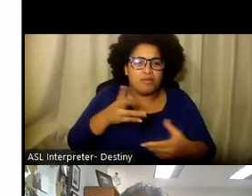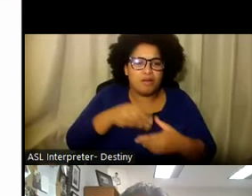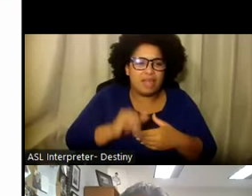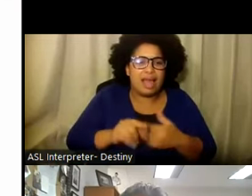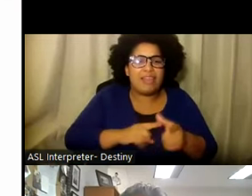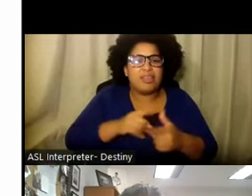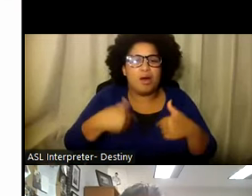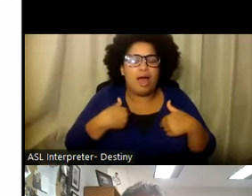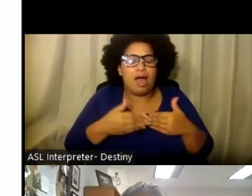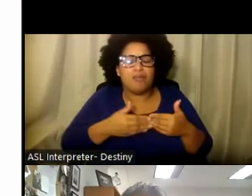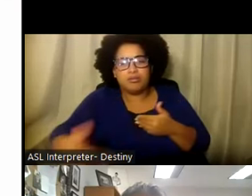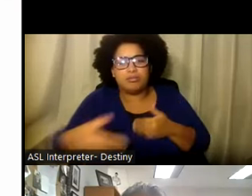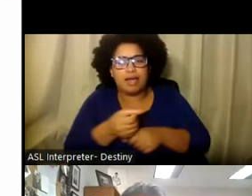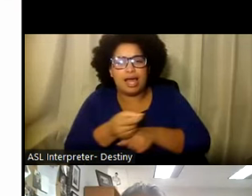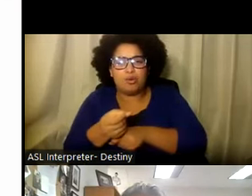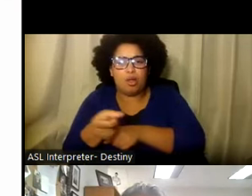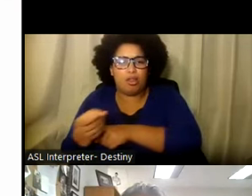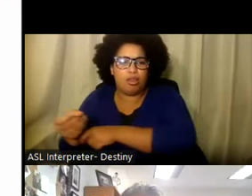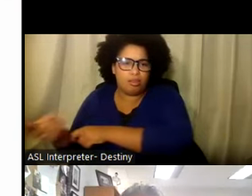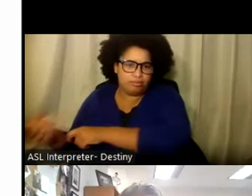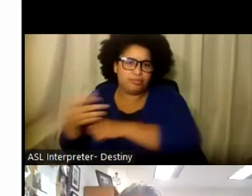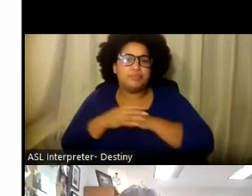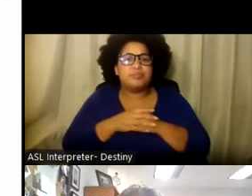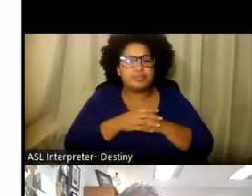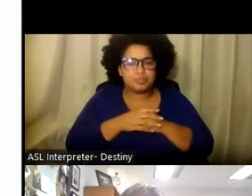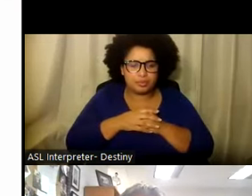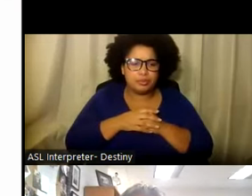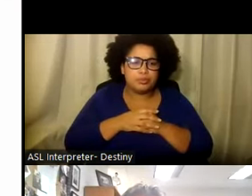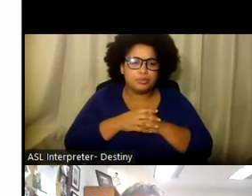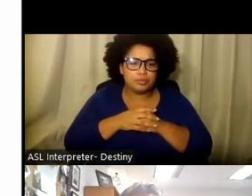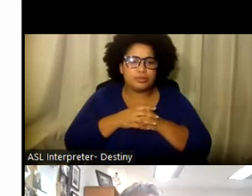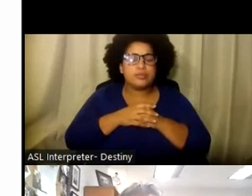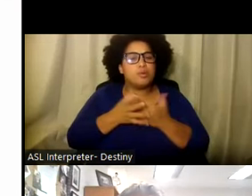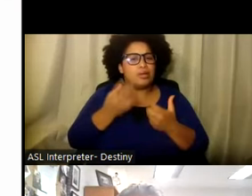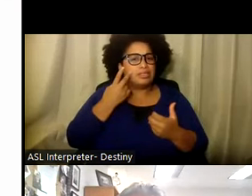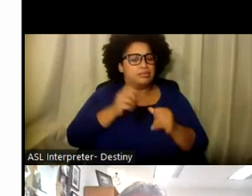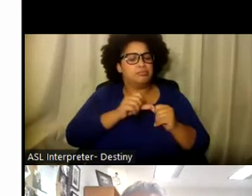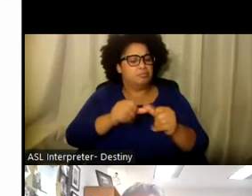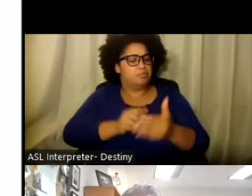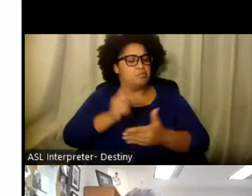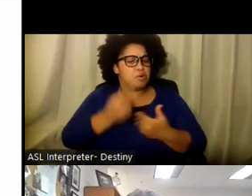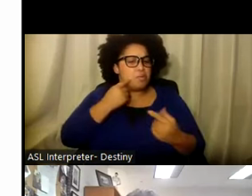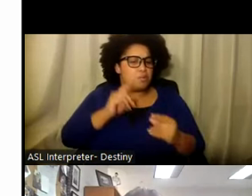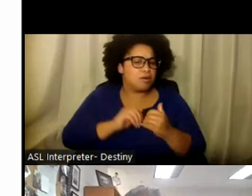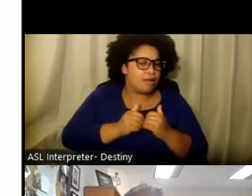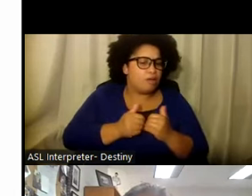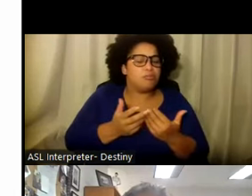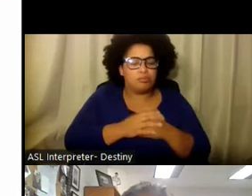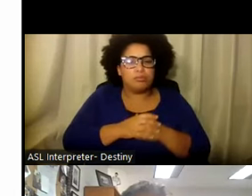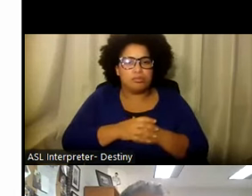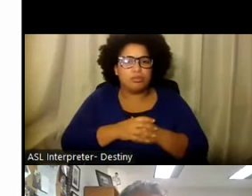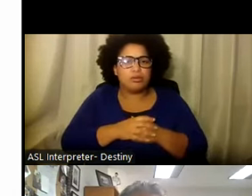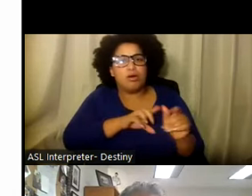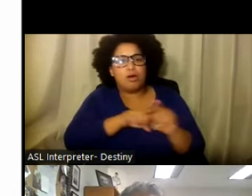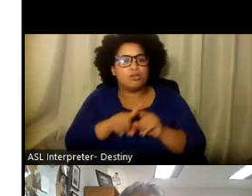annual report after that, so that we would continue to see how the program is working. So, and then there